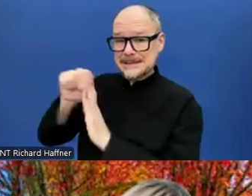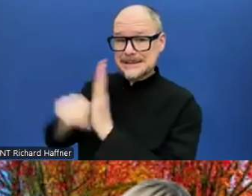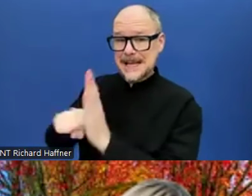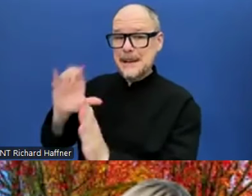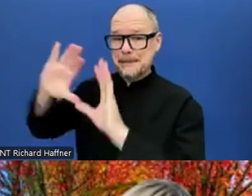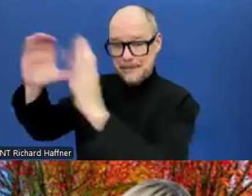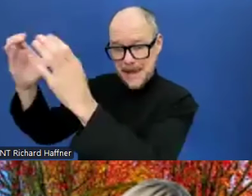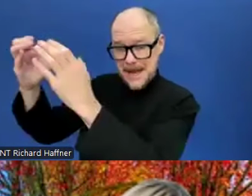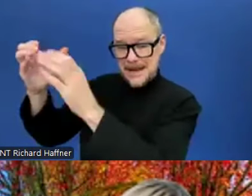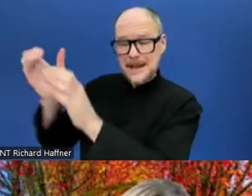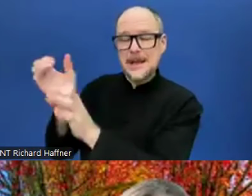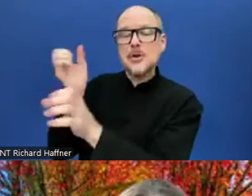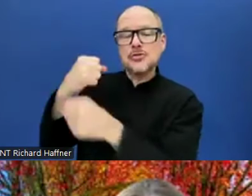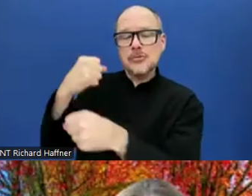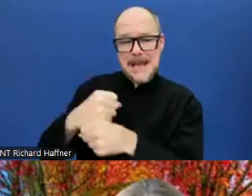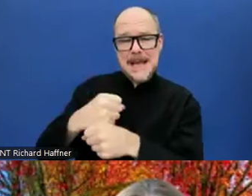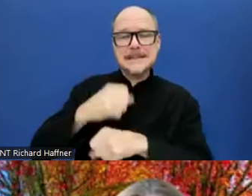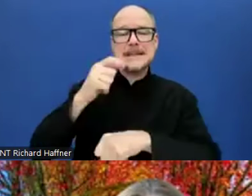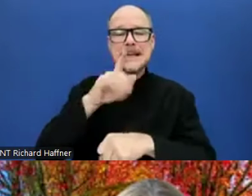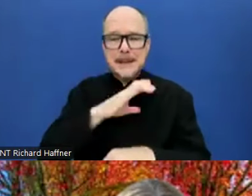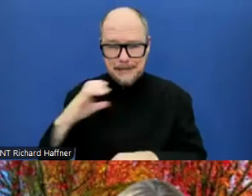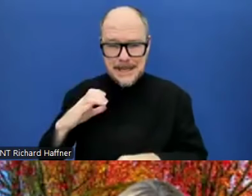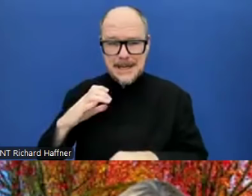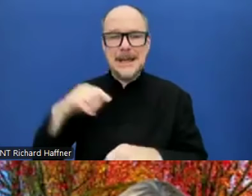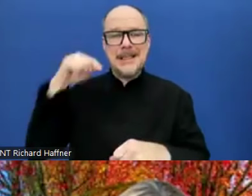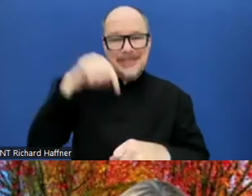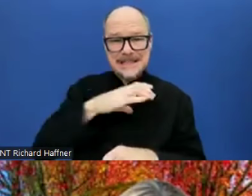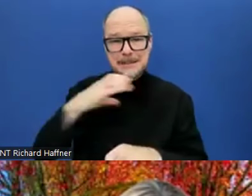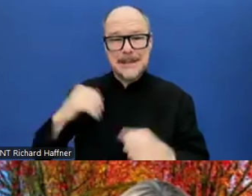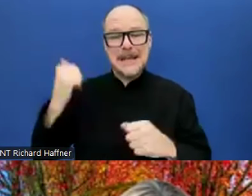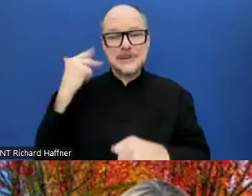created consists of three or more persons,